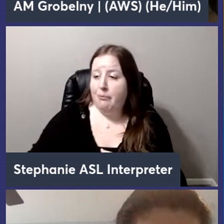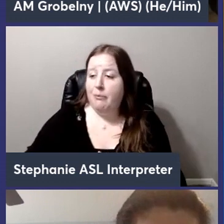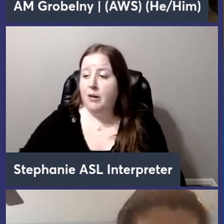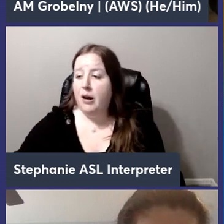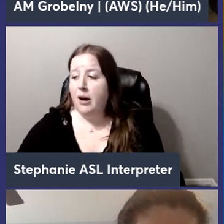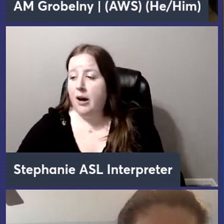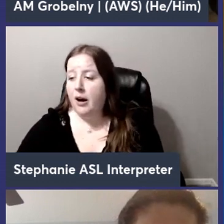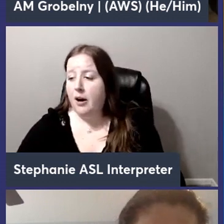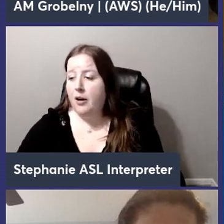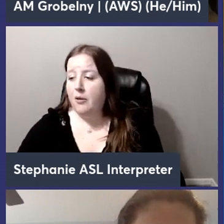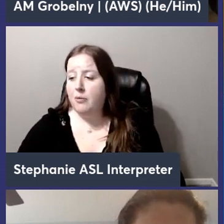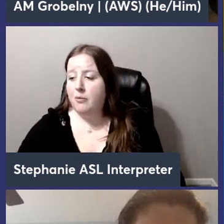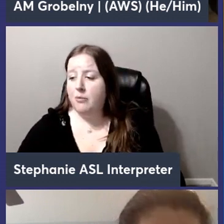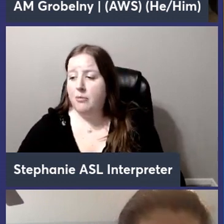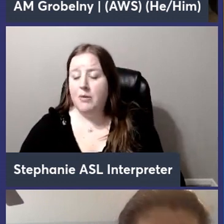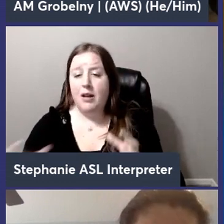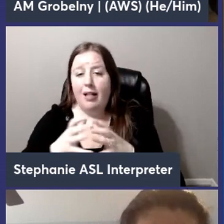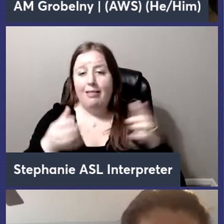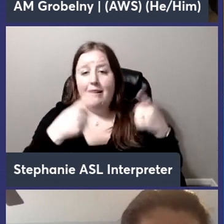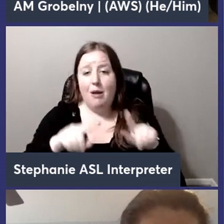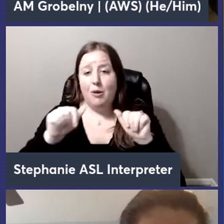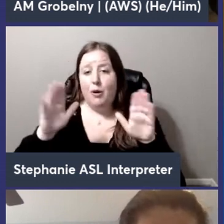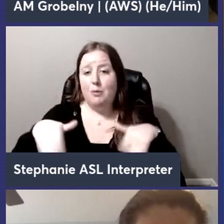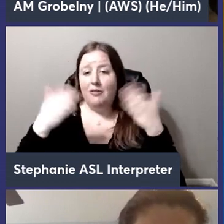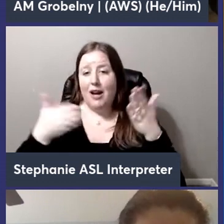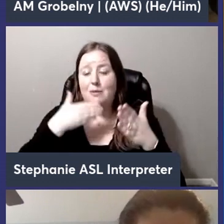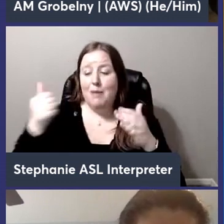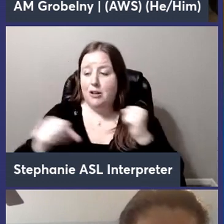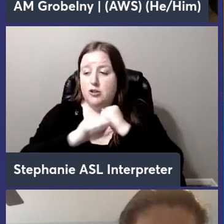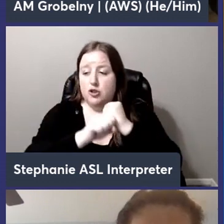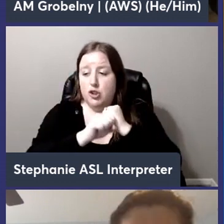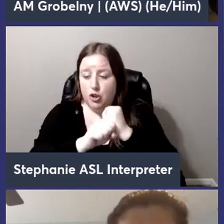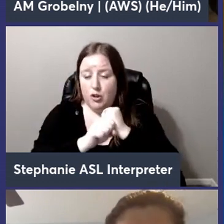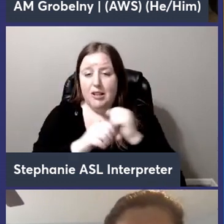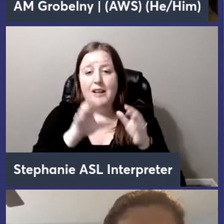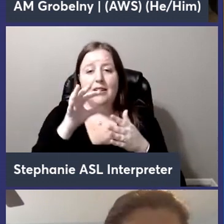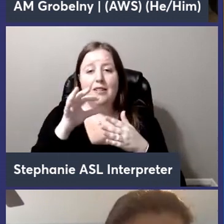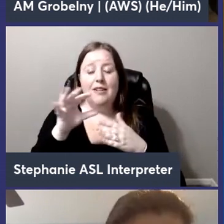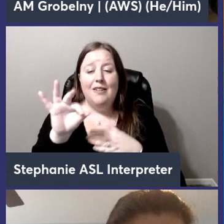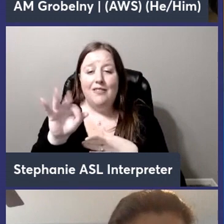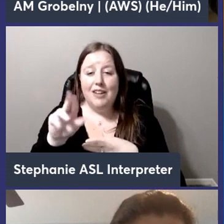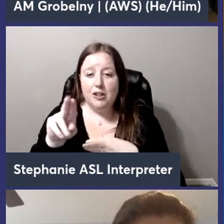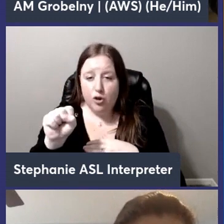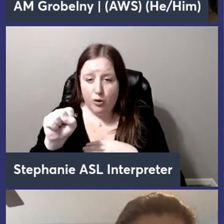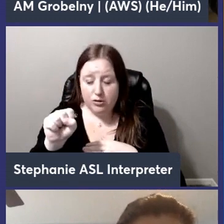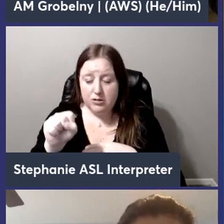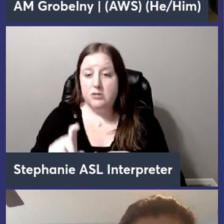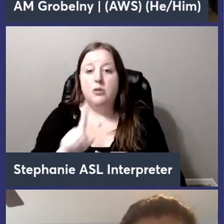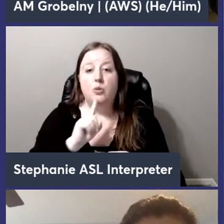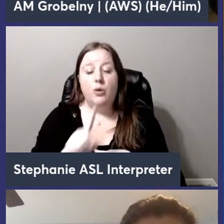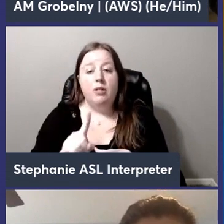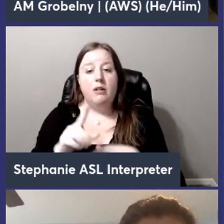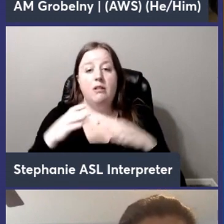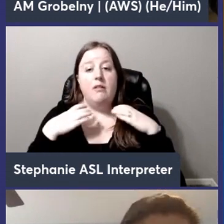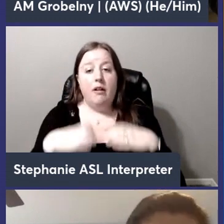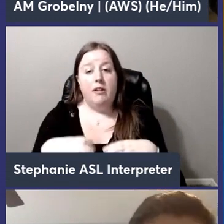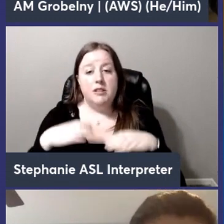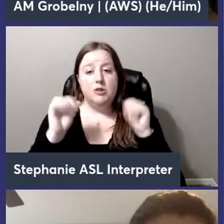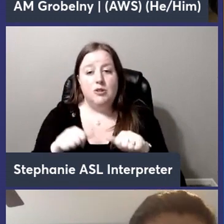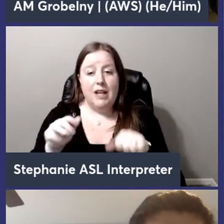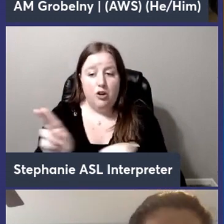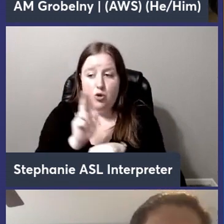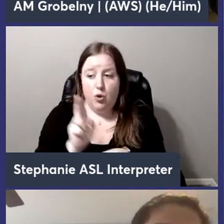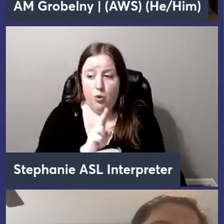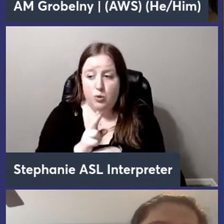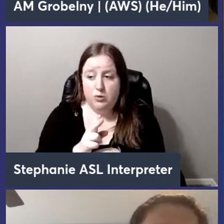we are doing so that we can provide better security analytic features, which is something that customers can consume as